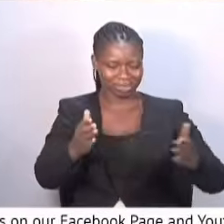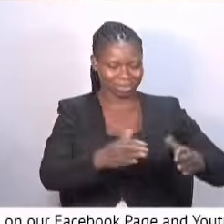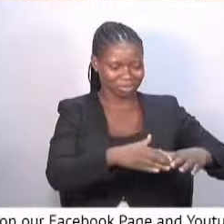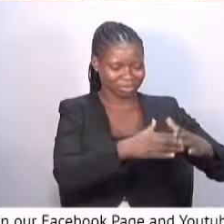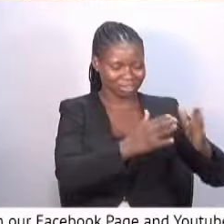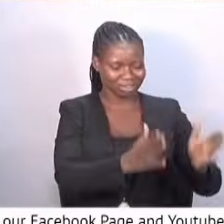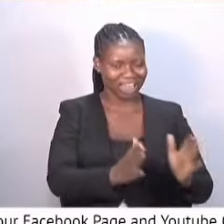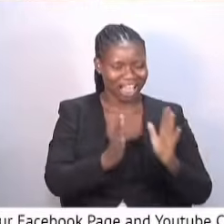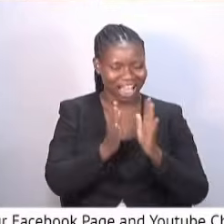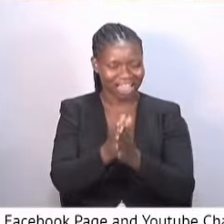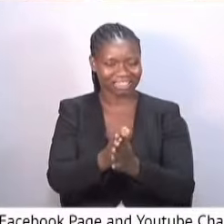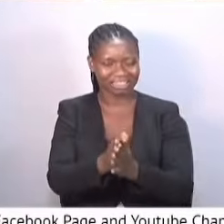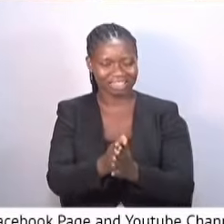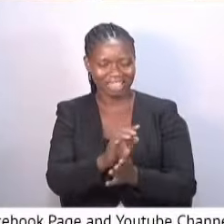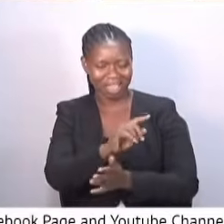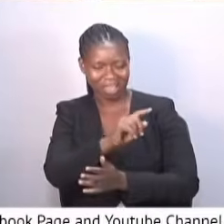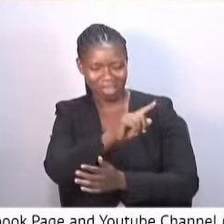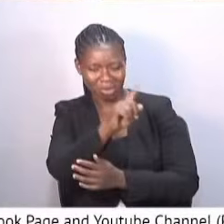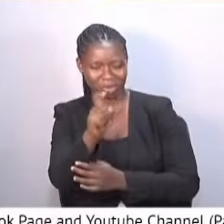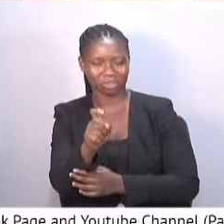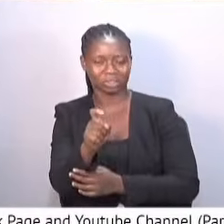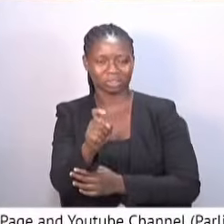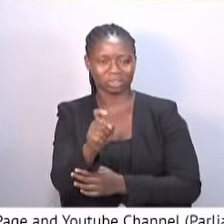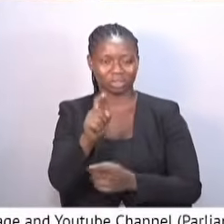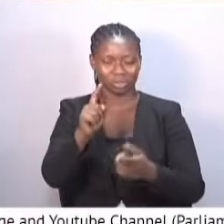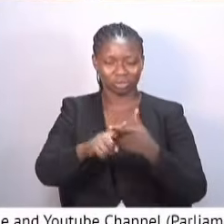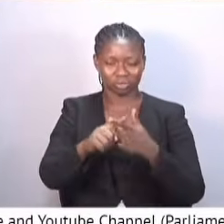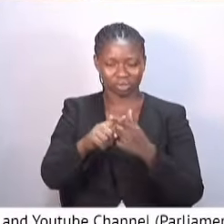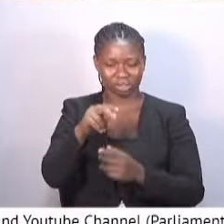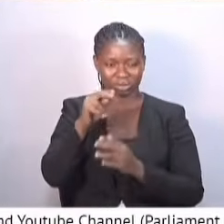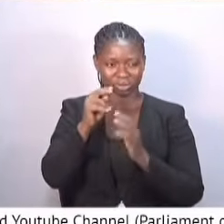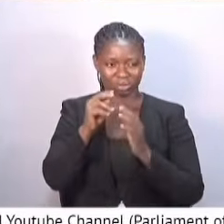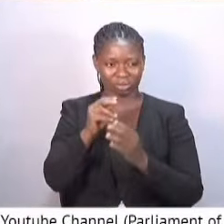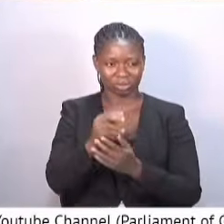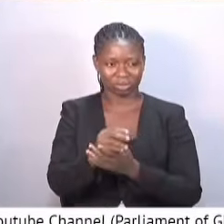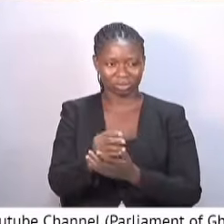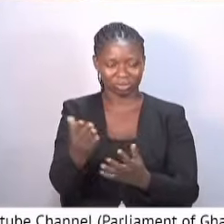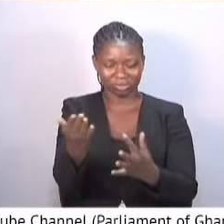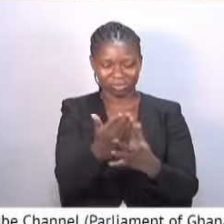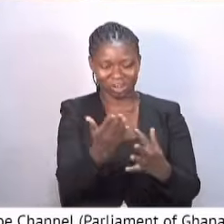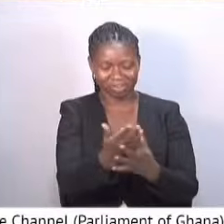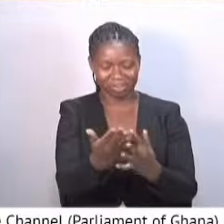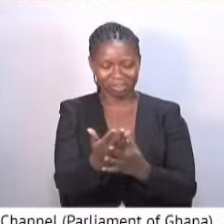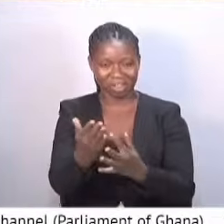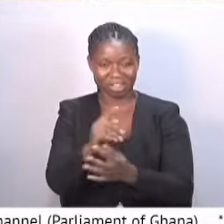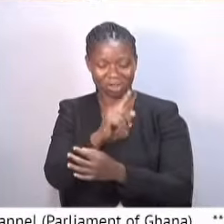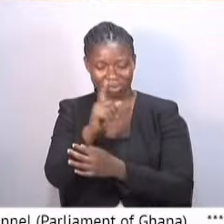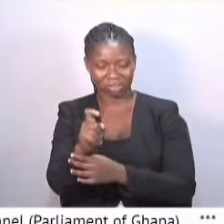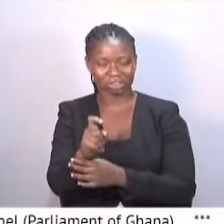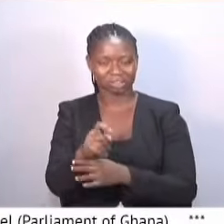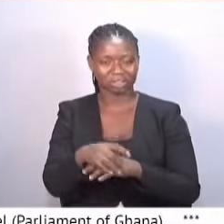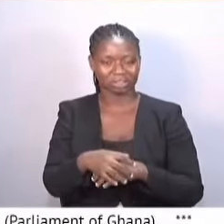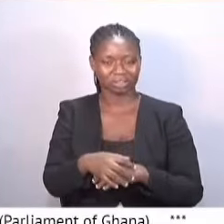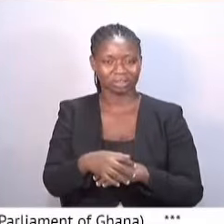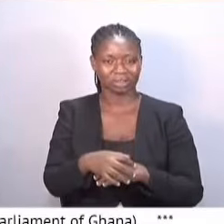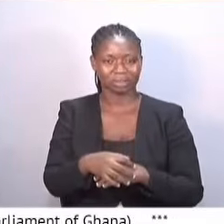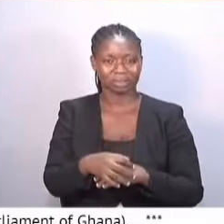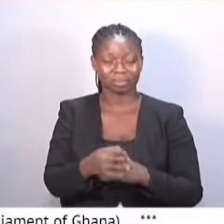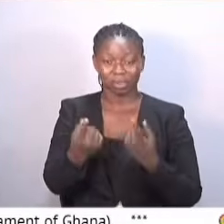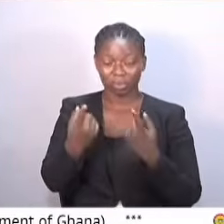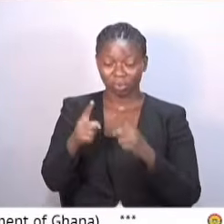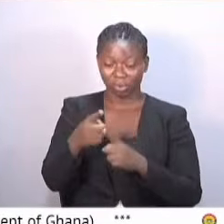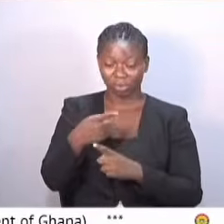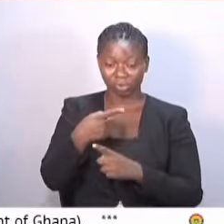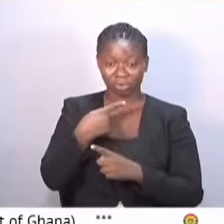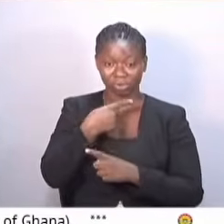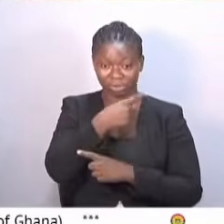minority leader should file a question to demand the specific thing that you yourself you are sharing with us. So when